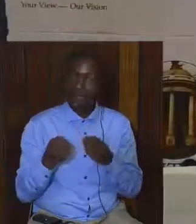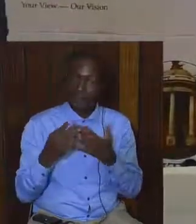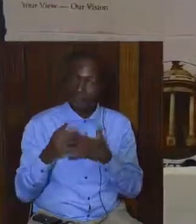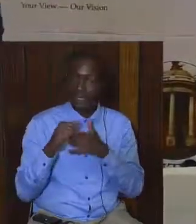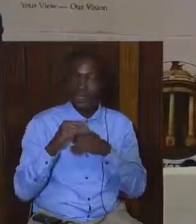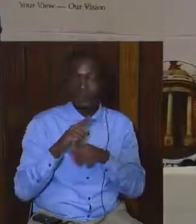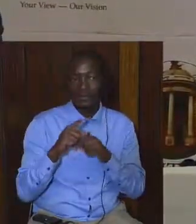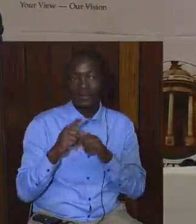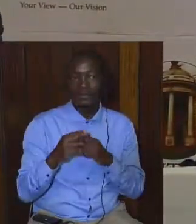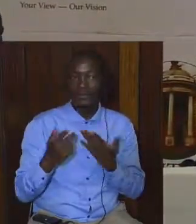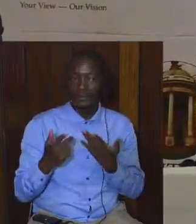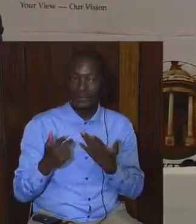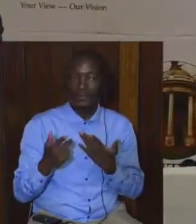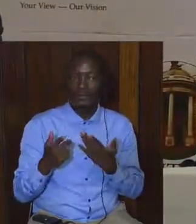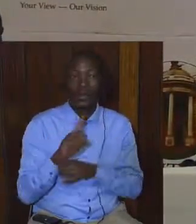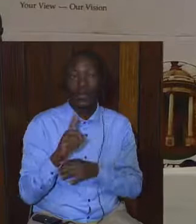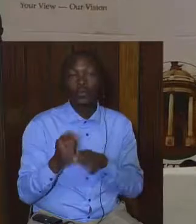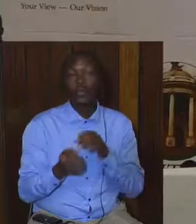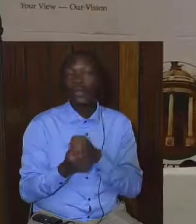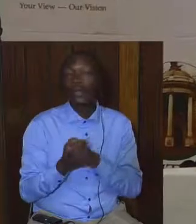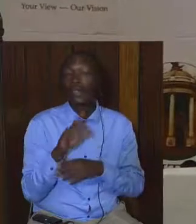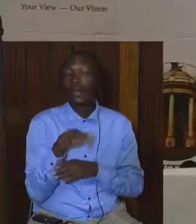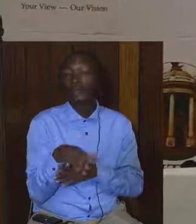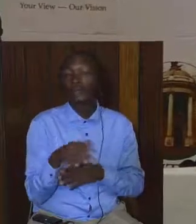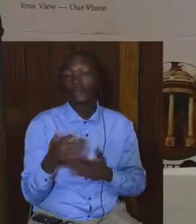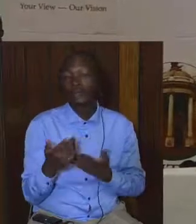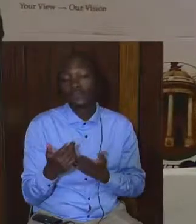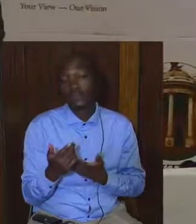now very seriously. And then what will happen?